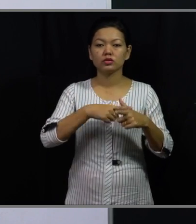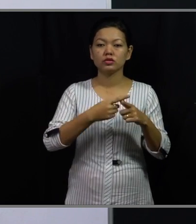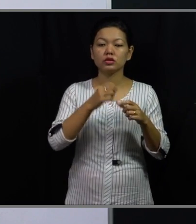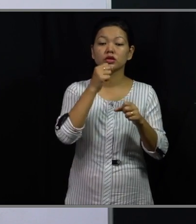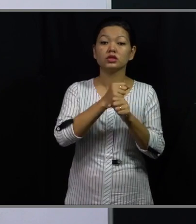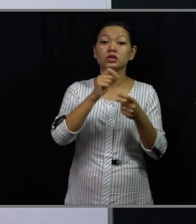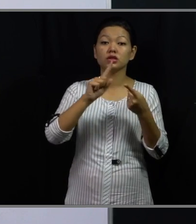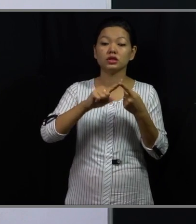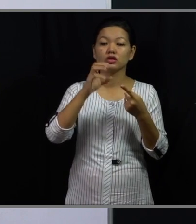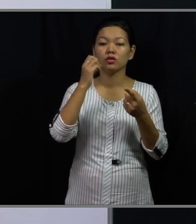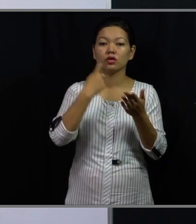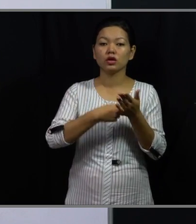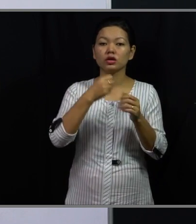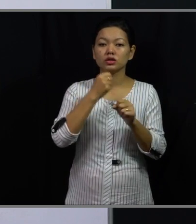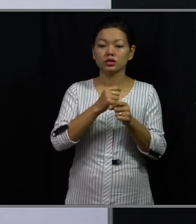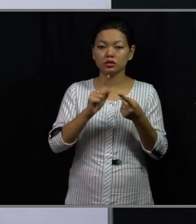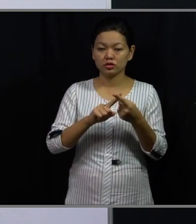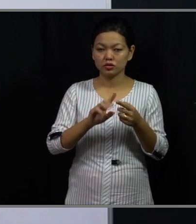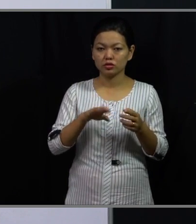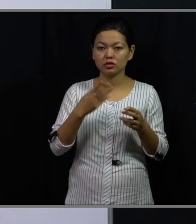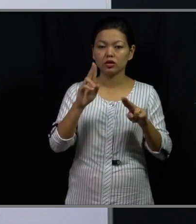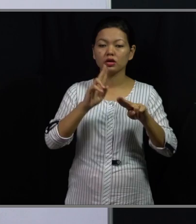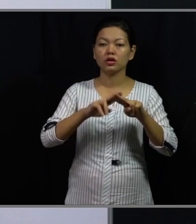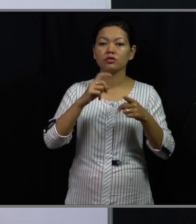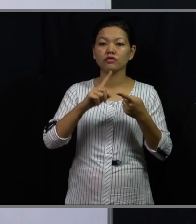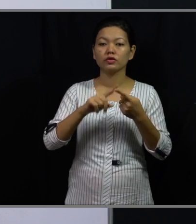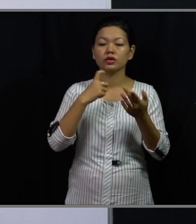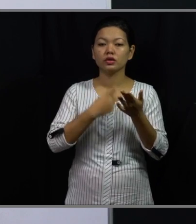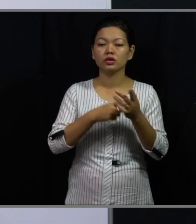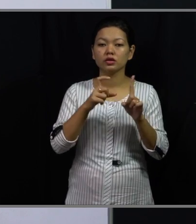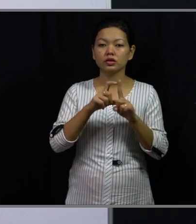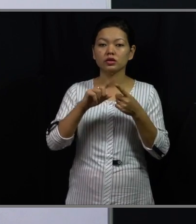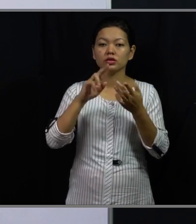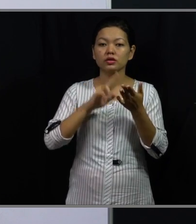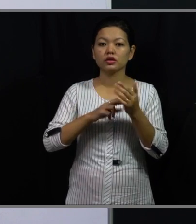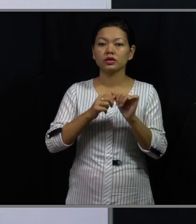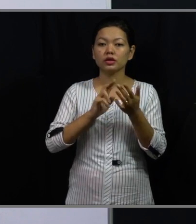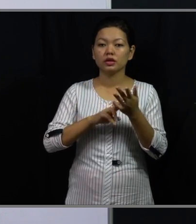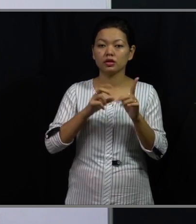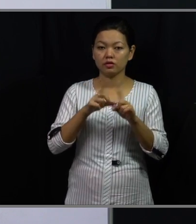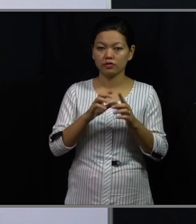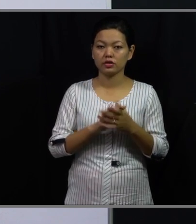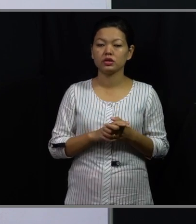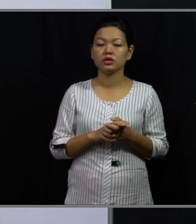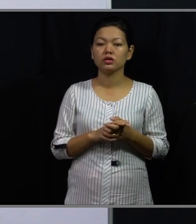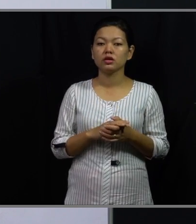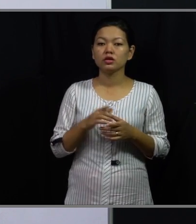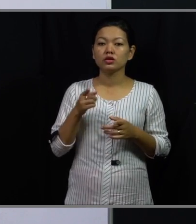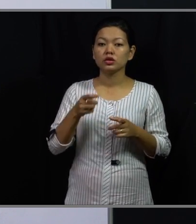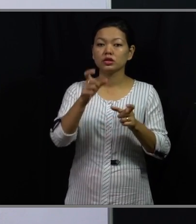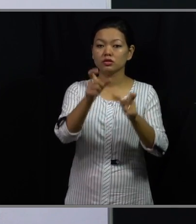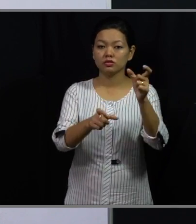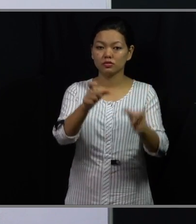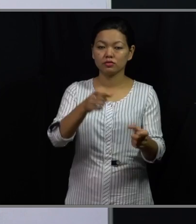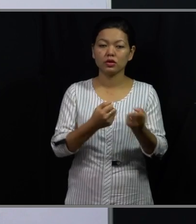Tönnies. So those were the group of people who supported this particular school of thought. And like